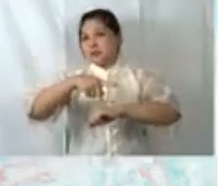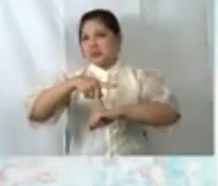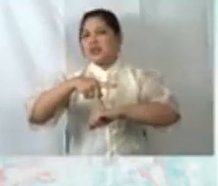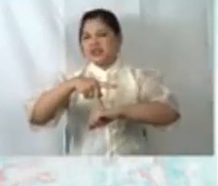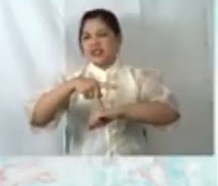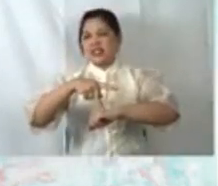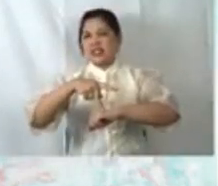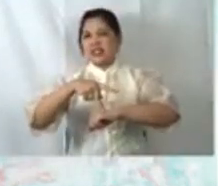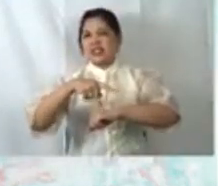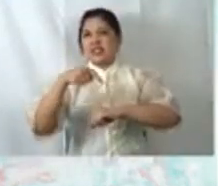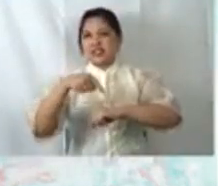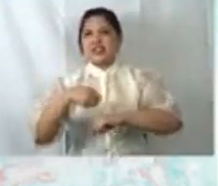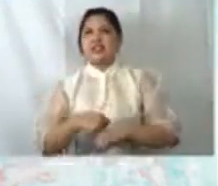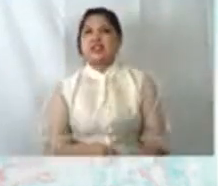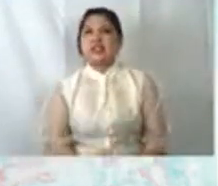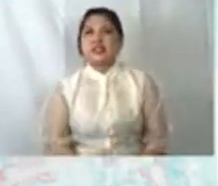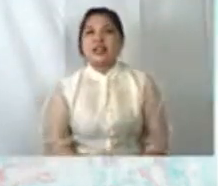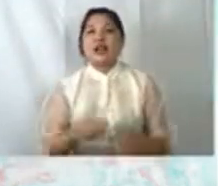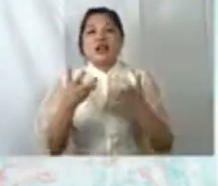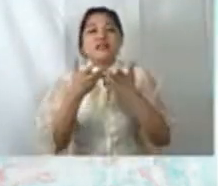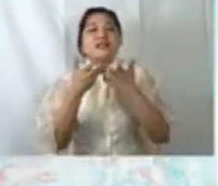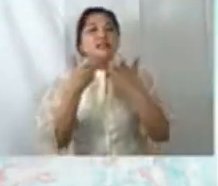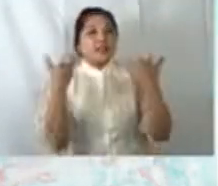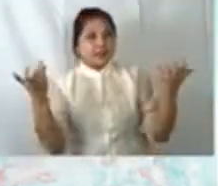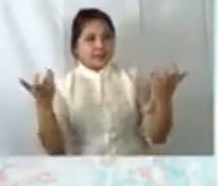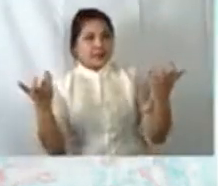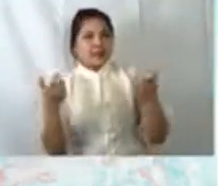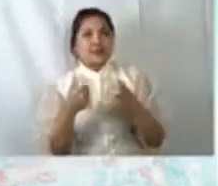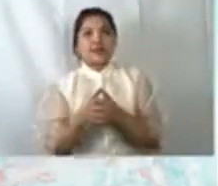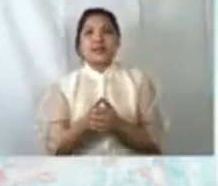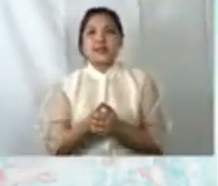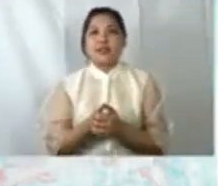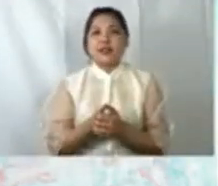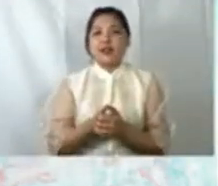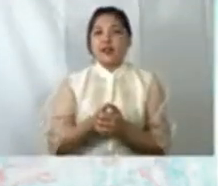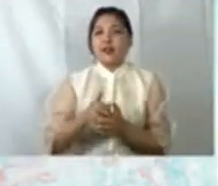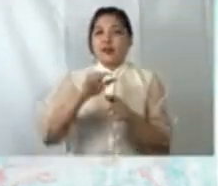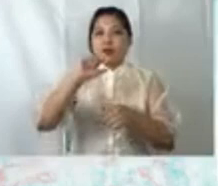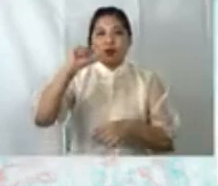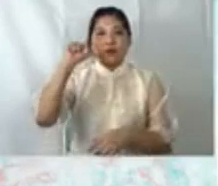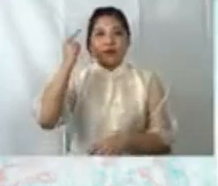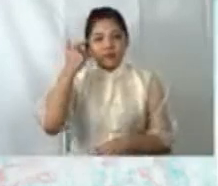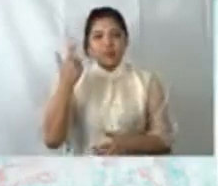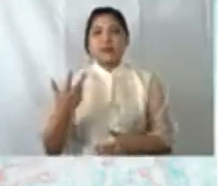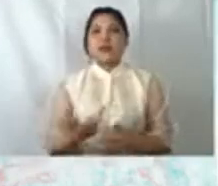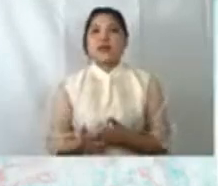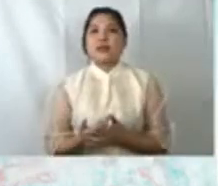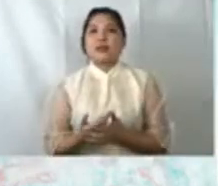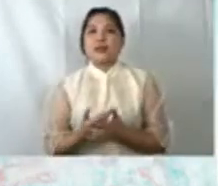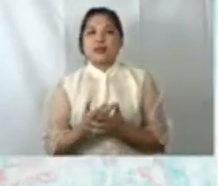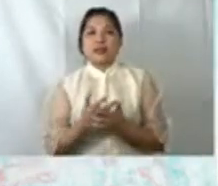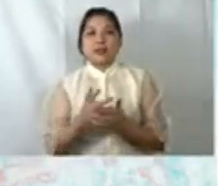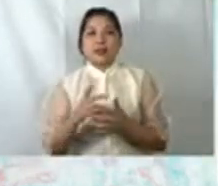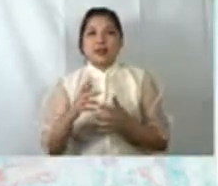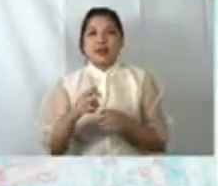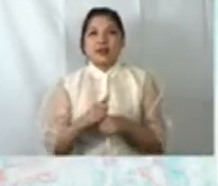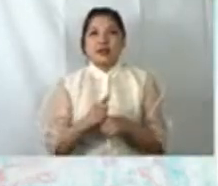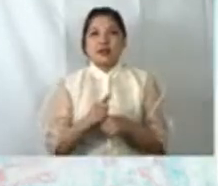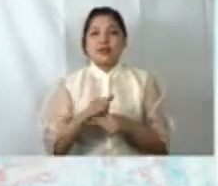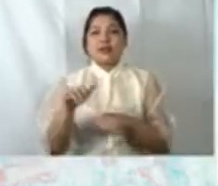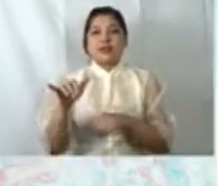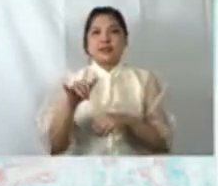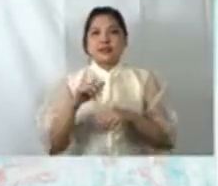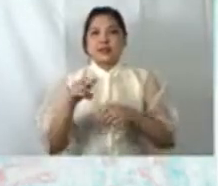Philippines as a separate and self-governing nation and acknowledge the authority and control over the same of the